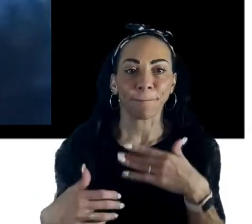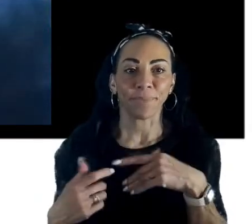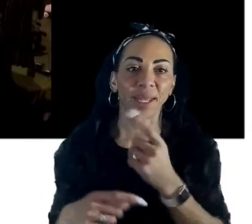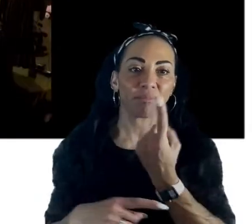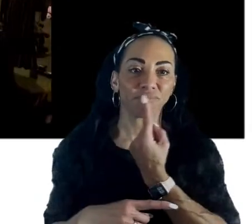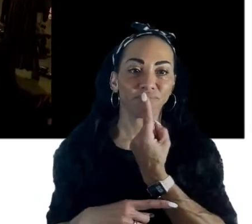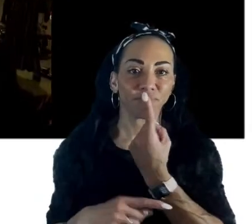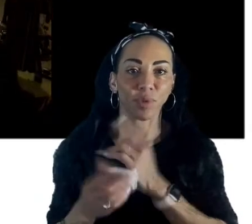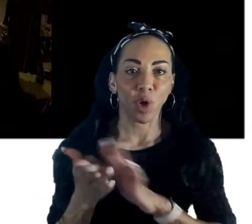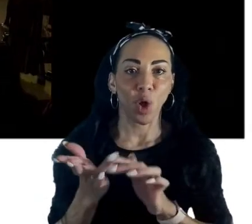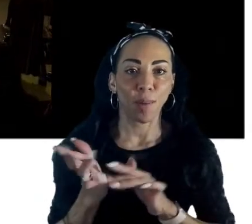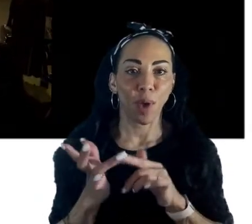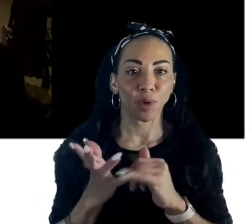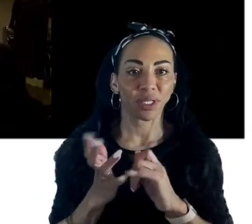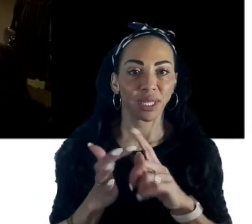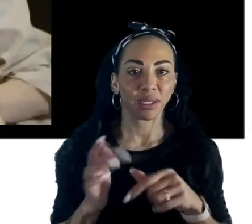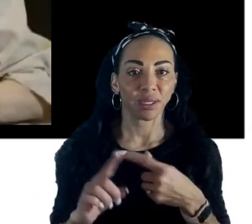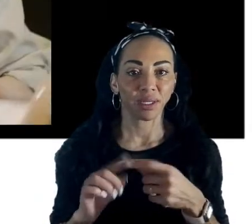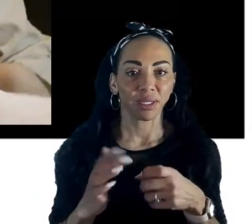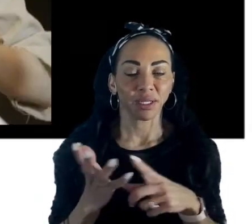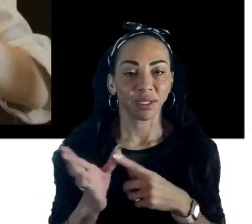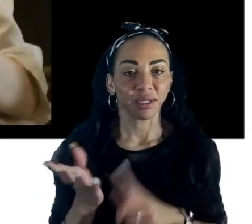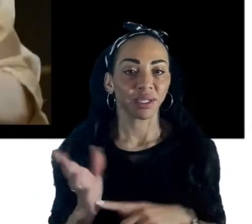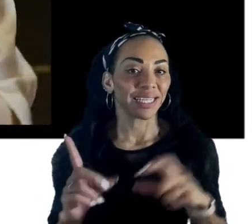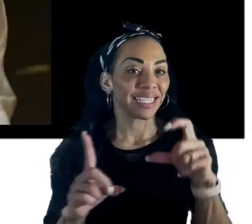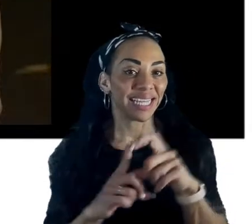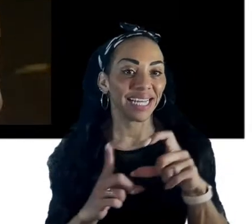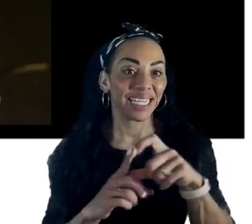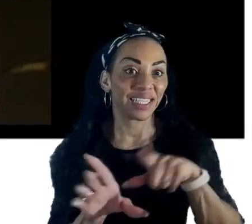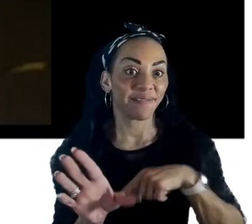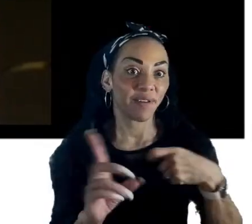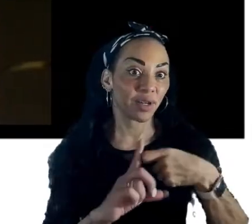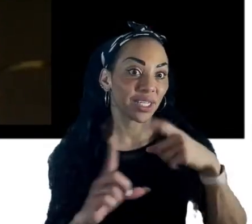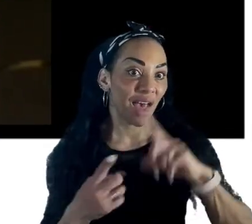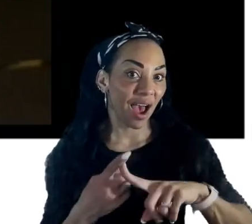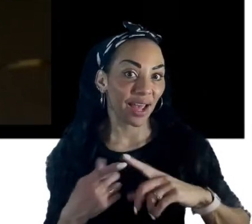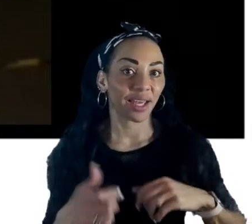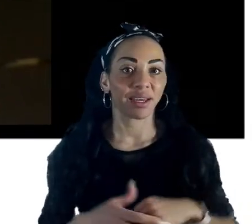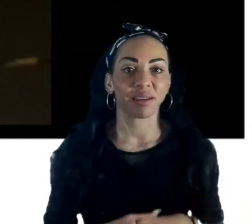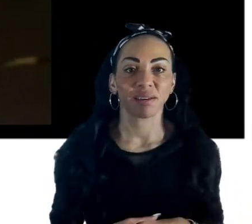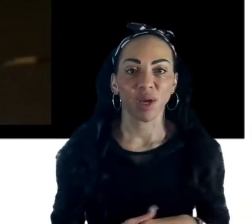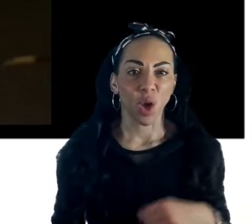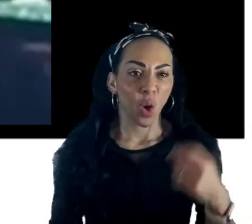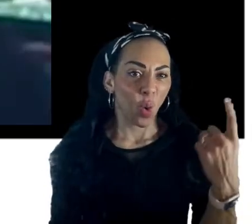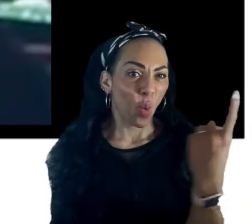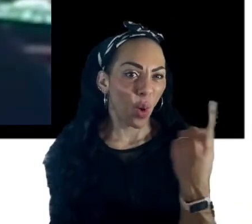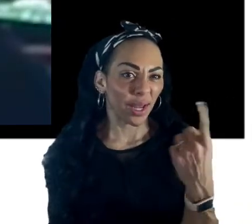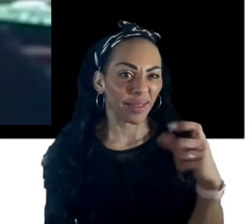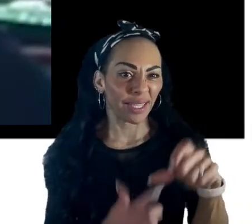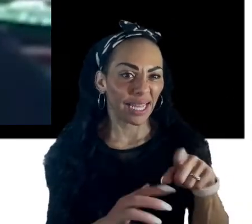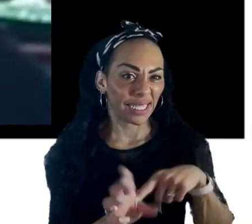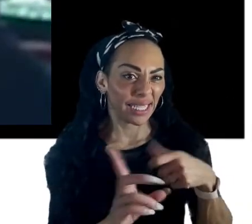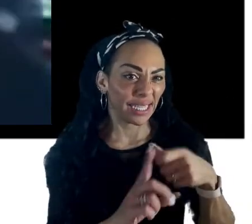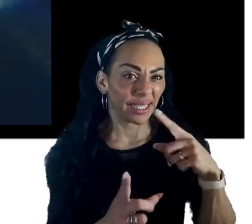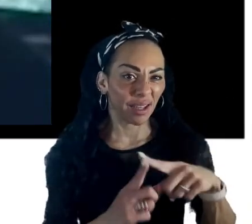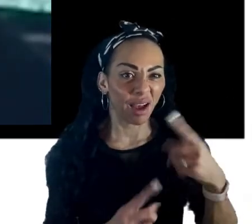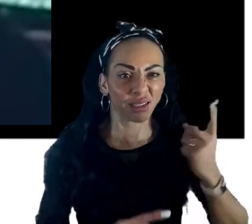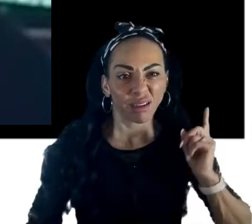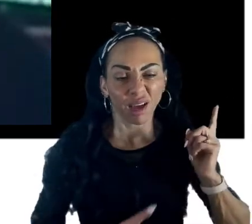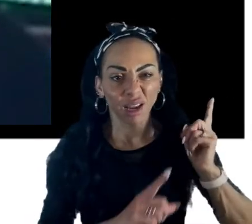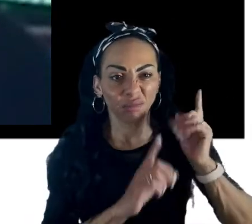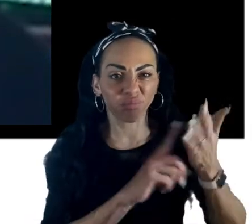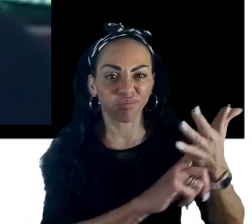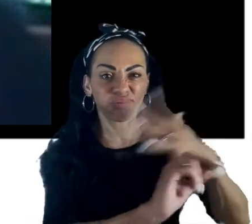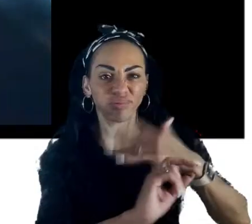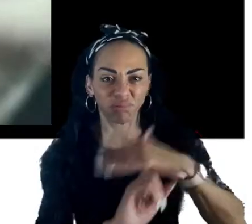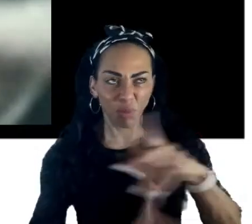Well, D is for dyke. One of these days, these dykes are going to walk all over you. What would you do if you found out your sister was